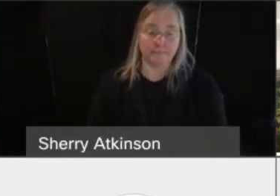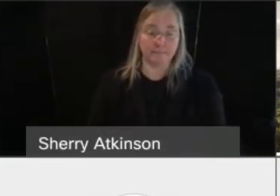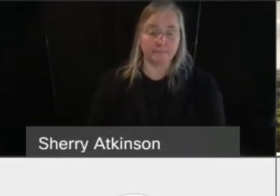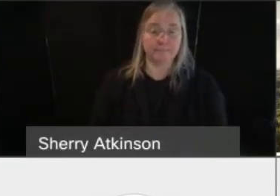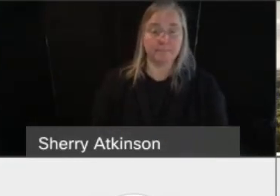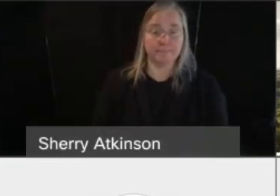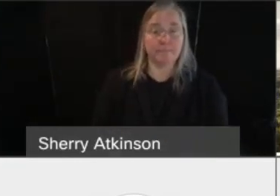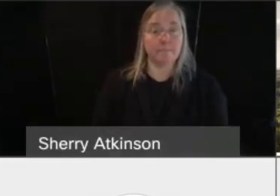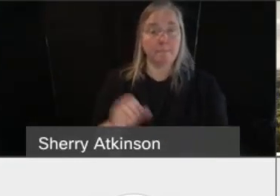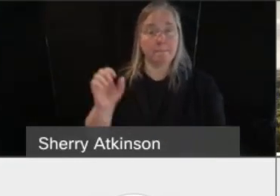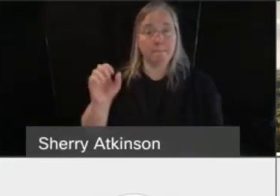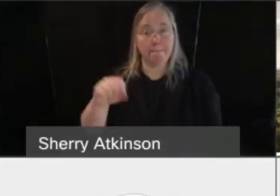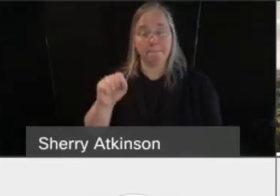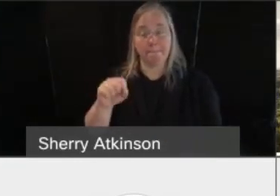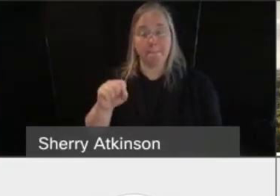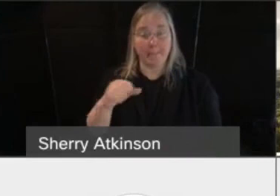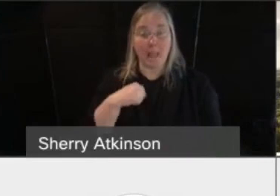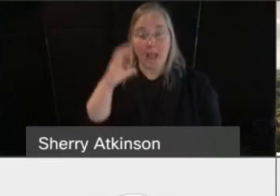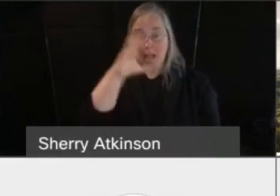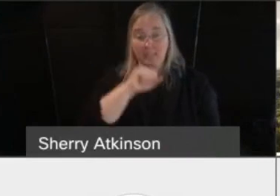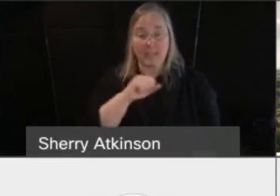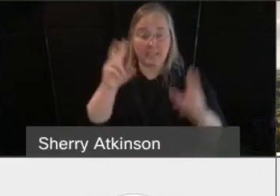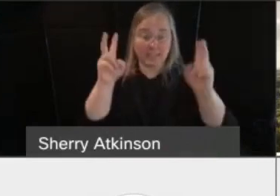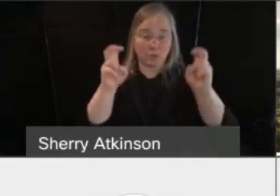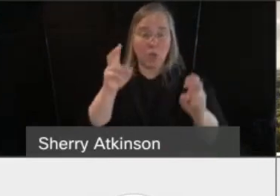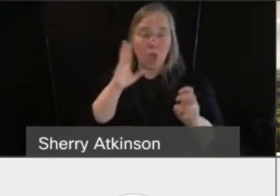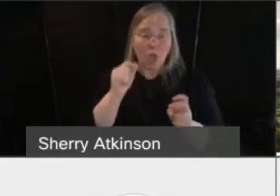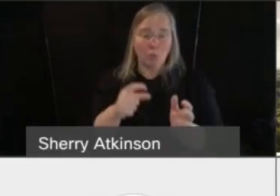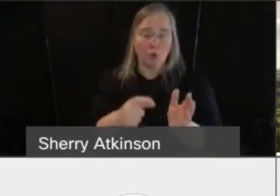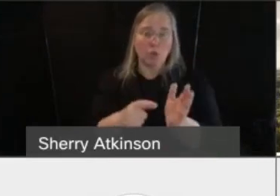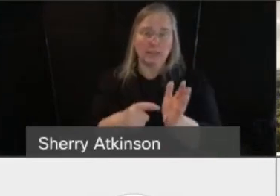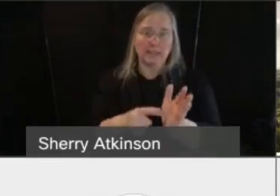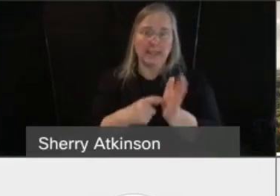Yeah, I guess the issue is it will take into